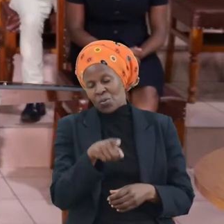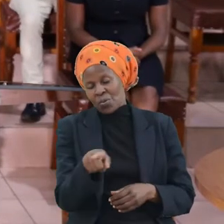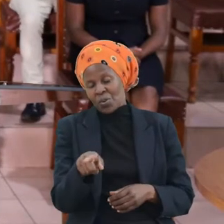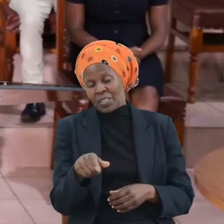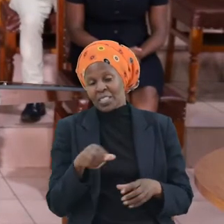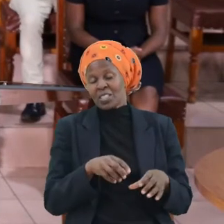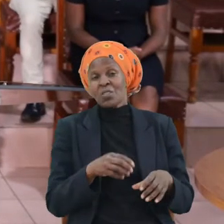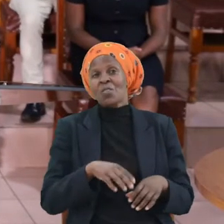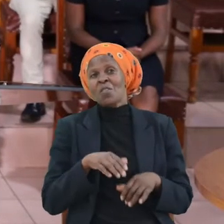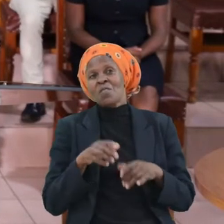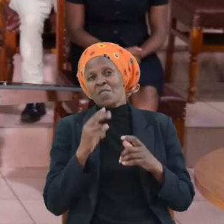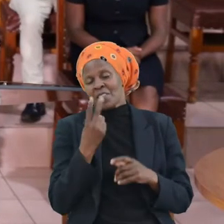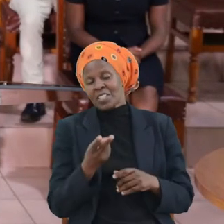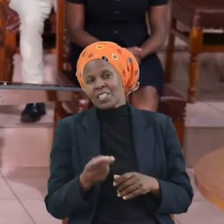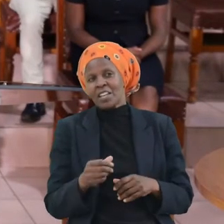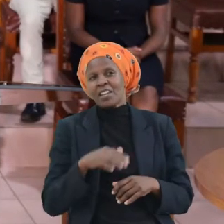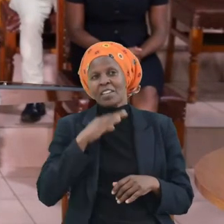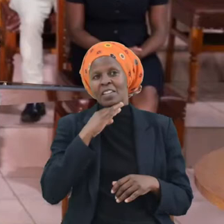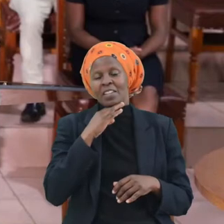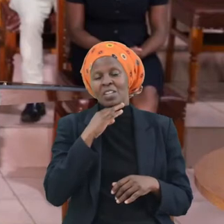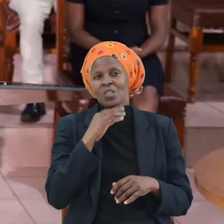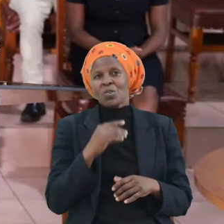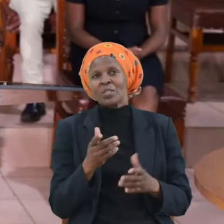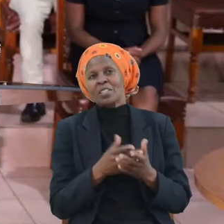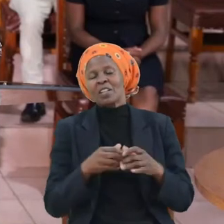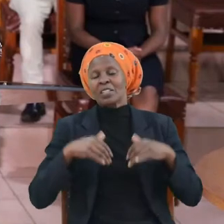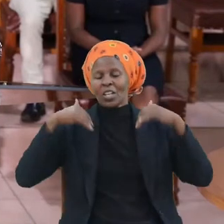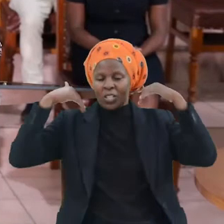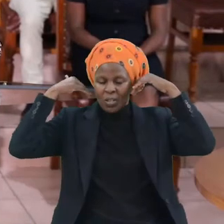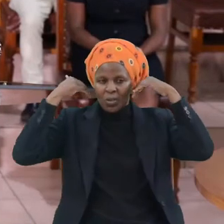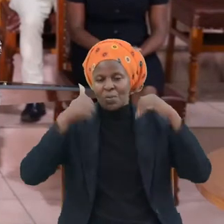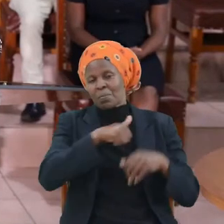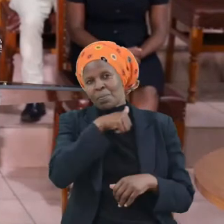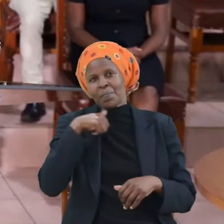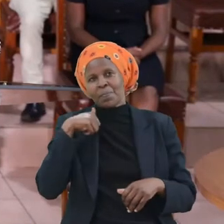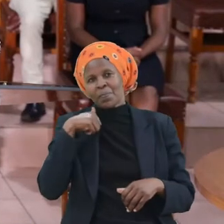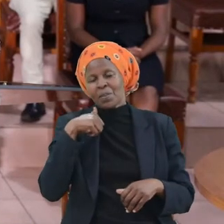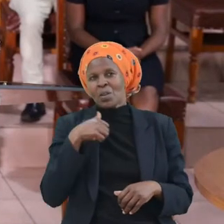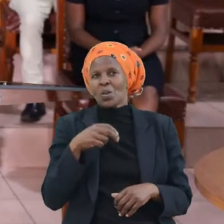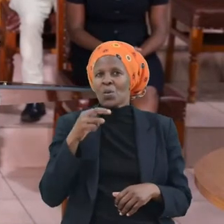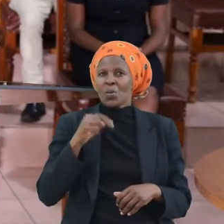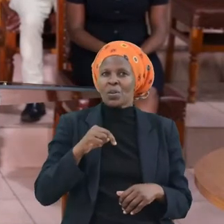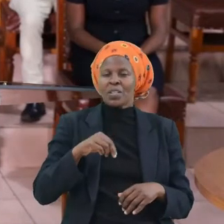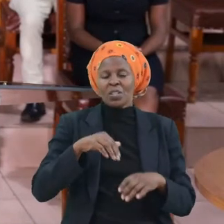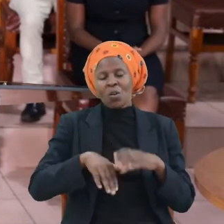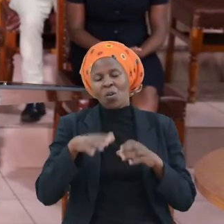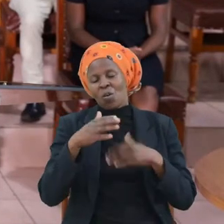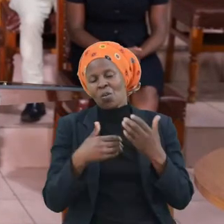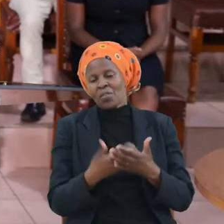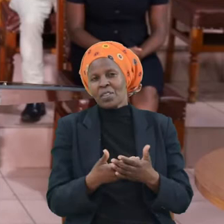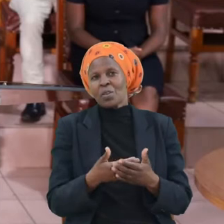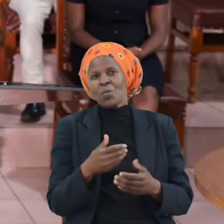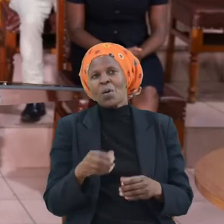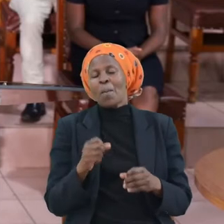face death all the day. We are considered as sheep to be slaughtered. No, in all these things we